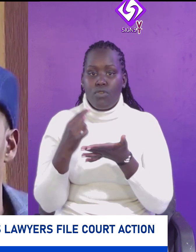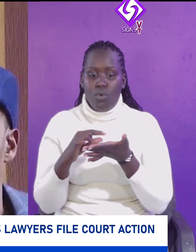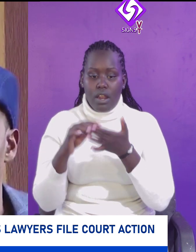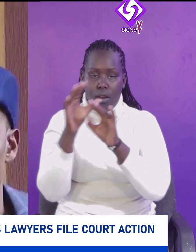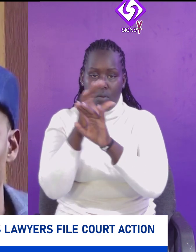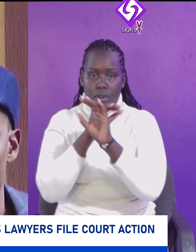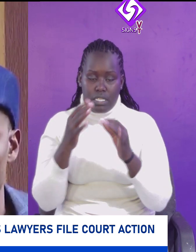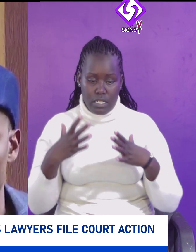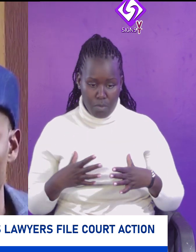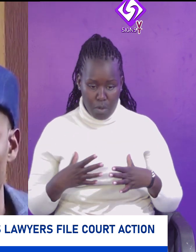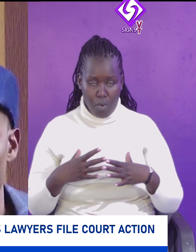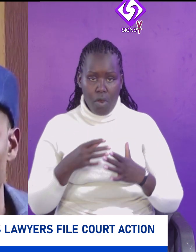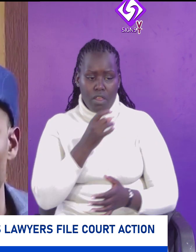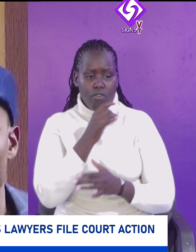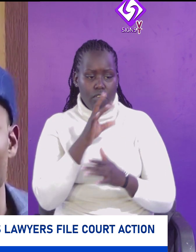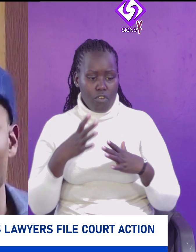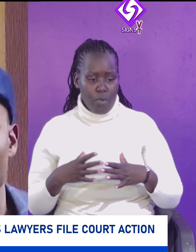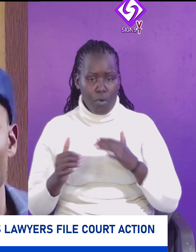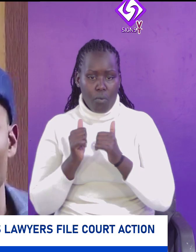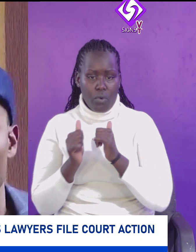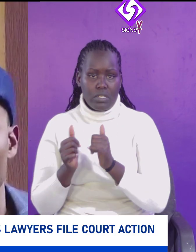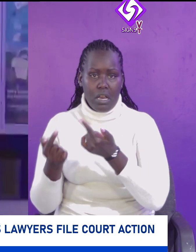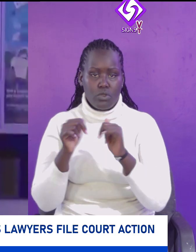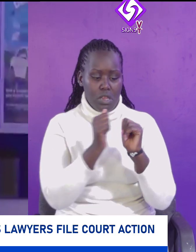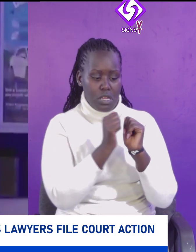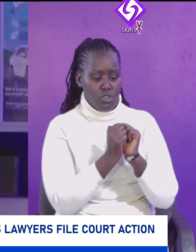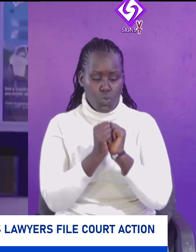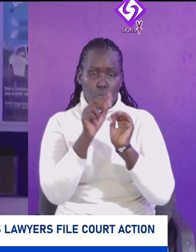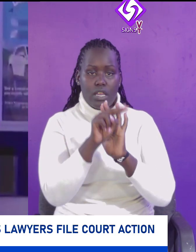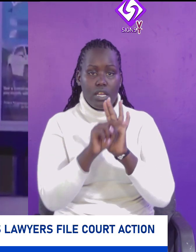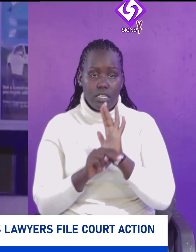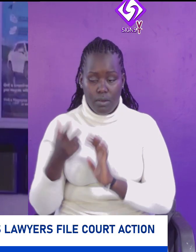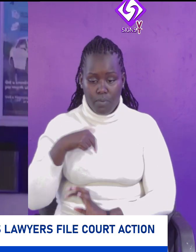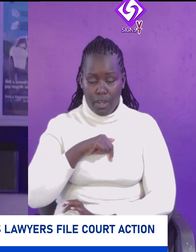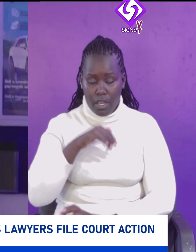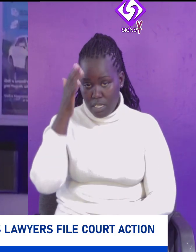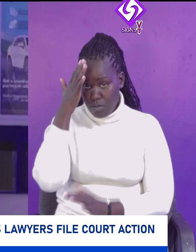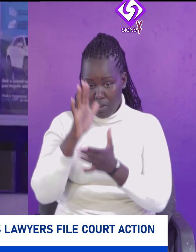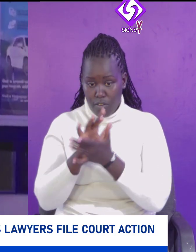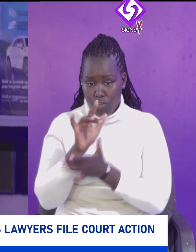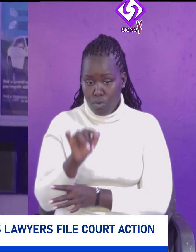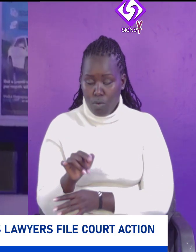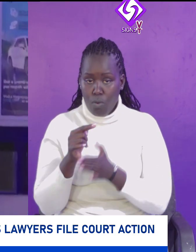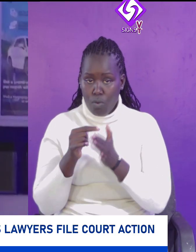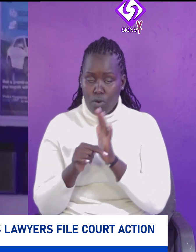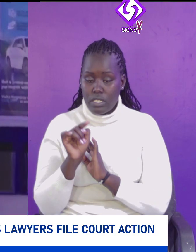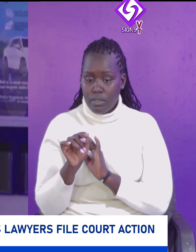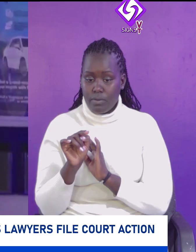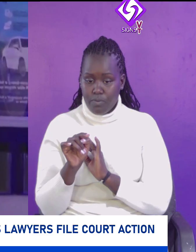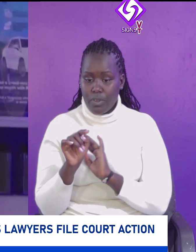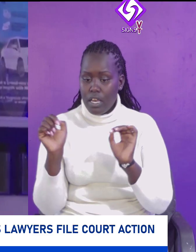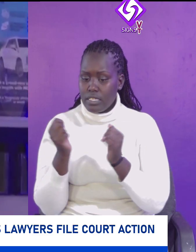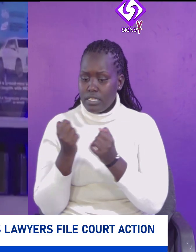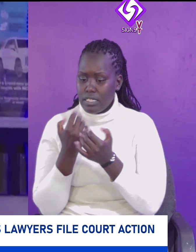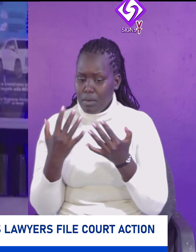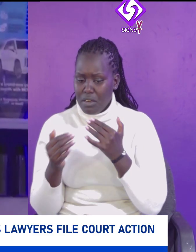people that come with that kind of solidarity, the togetherness. We believe that this is a trend that we cannot sit and just